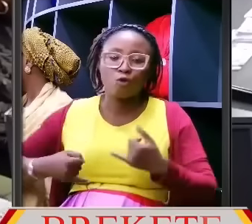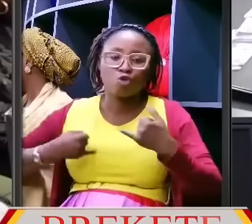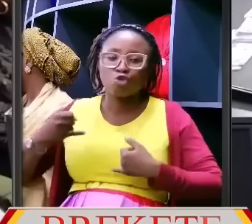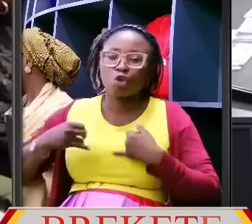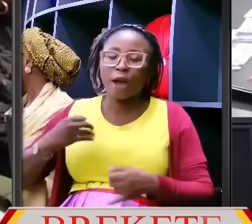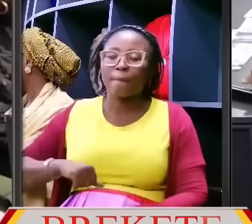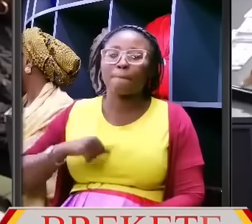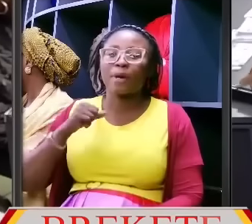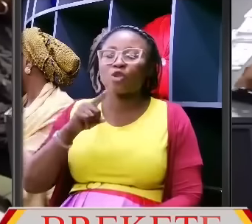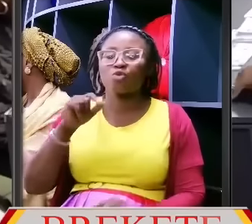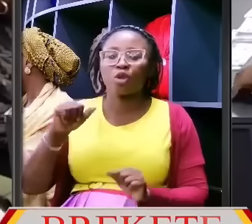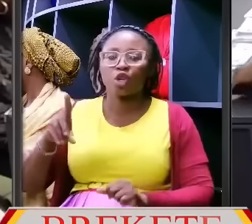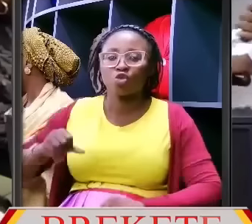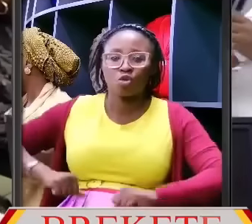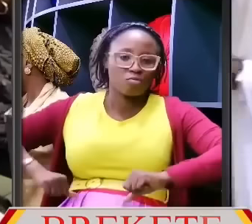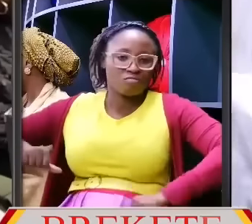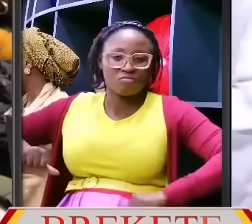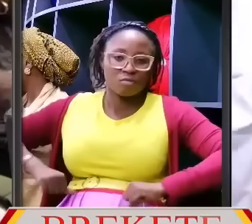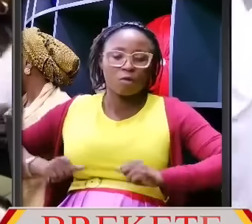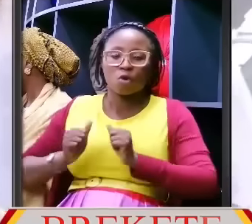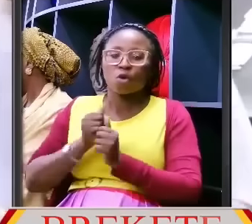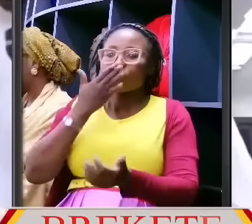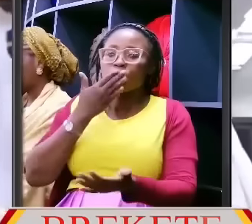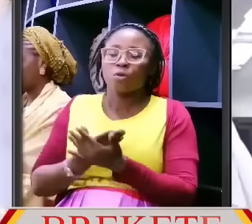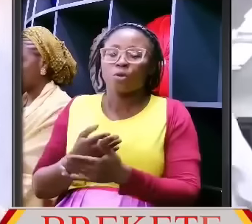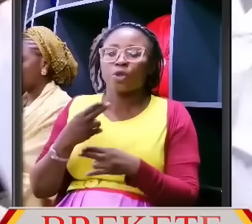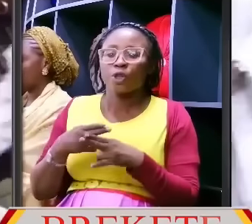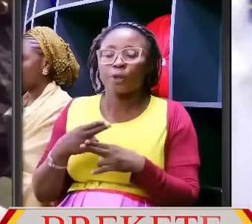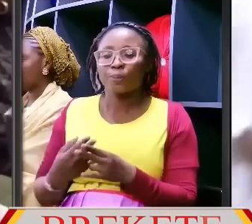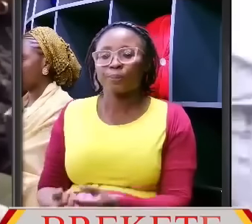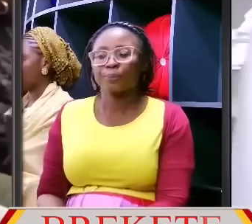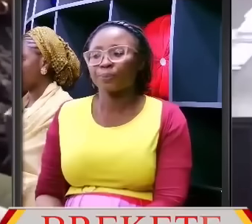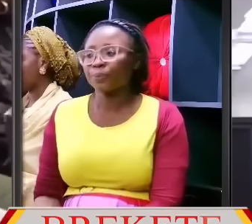pride. You can do Nyangan Tolo Tolo with good name.